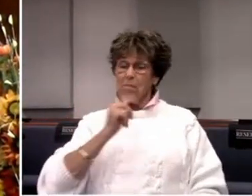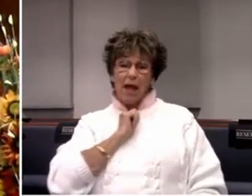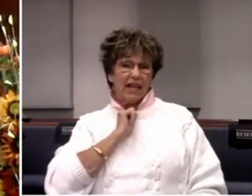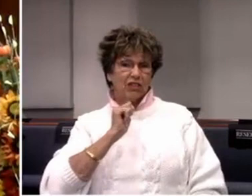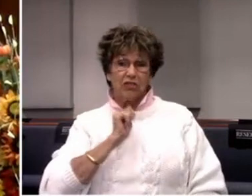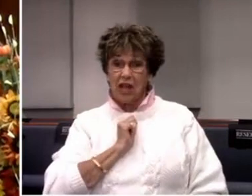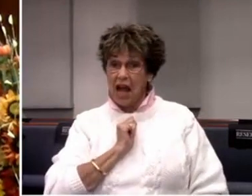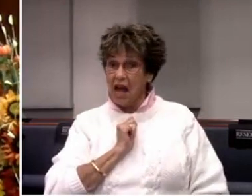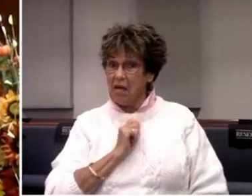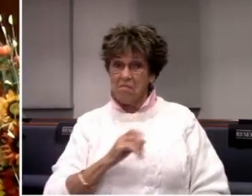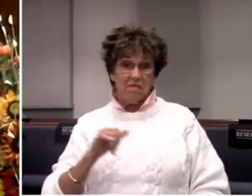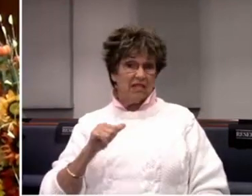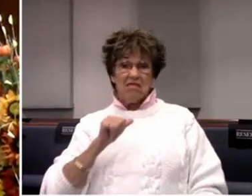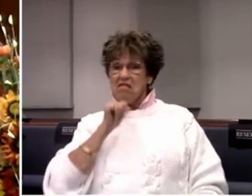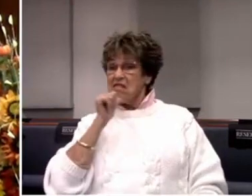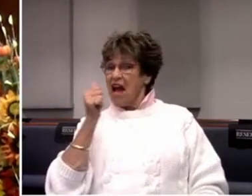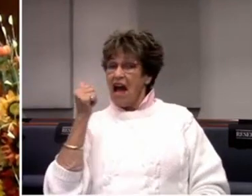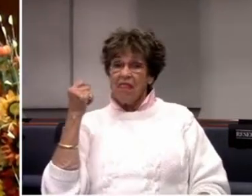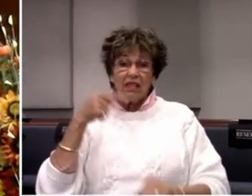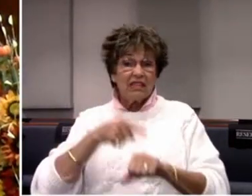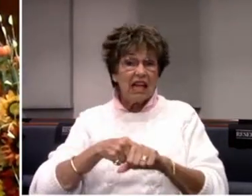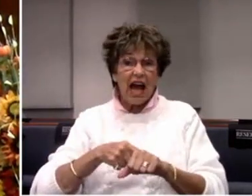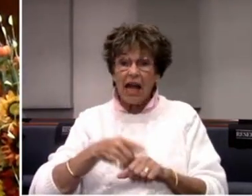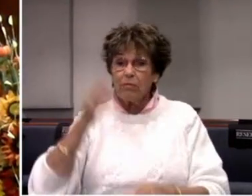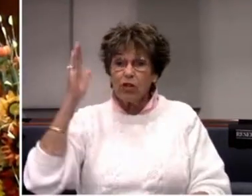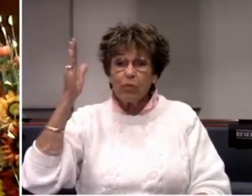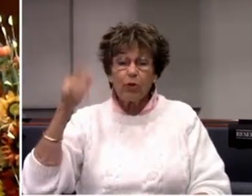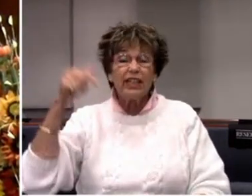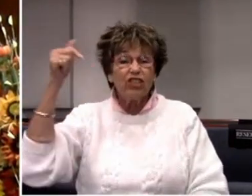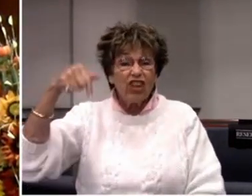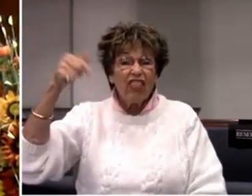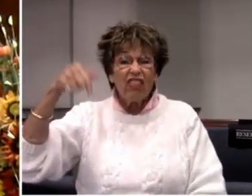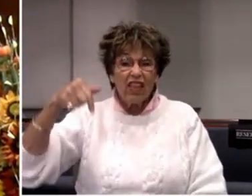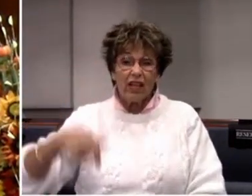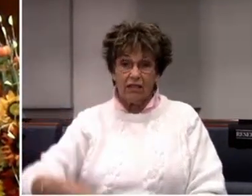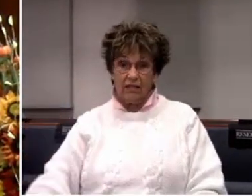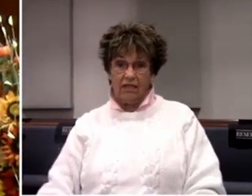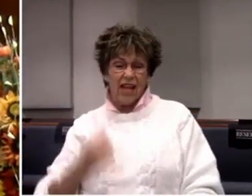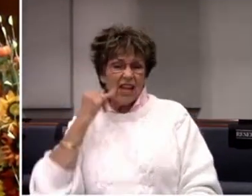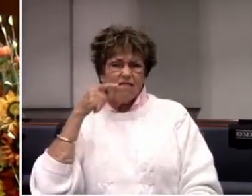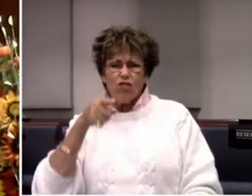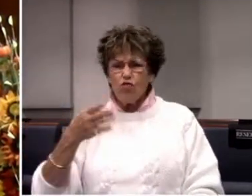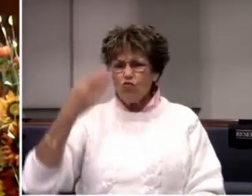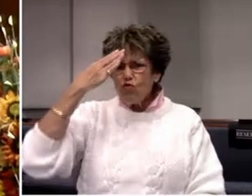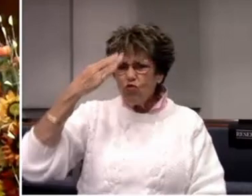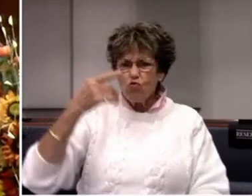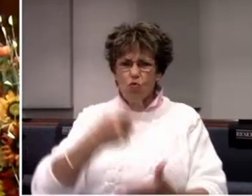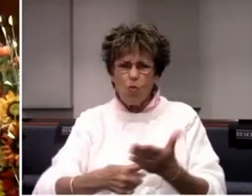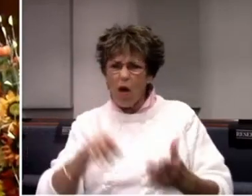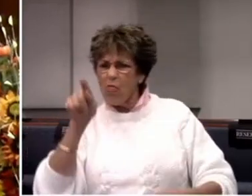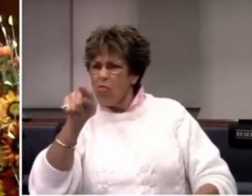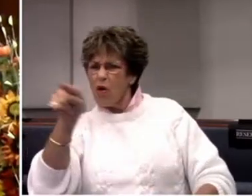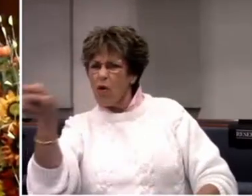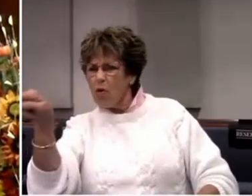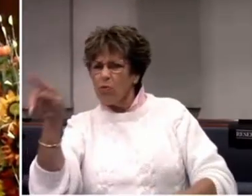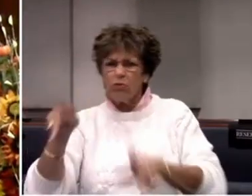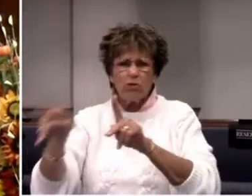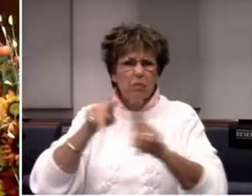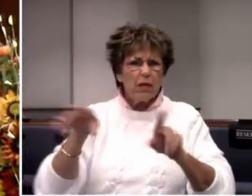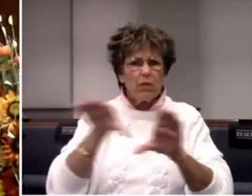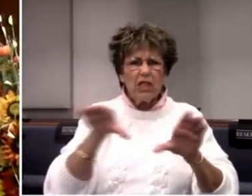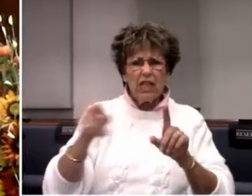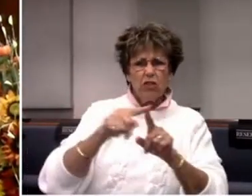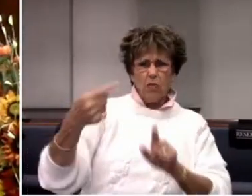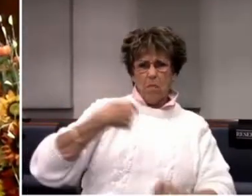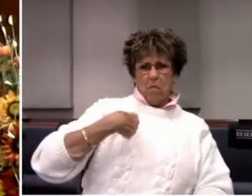Tonight is not the night to preach this message. If you knew what those people have done to me, or if you knew the situation I